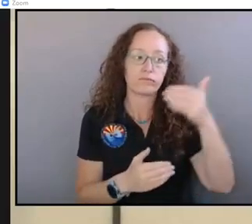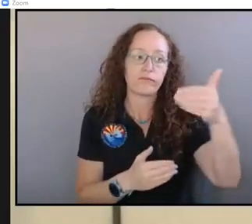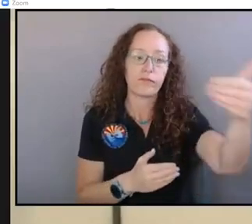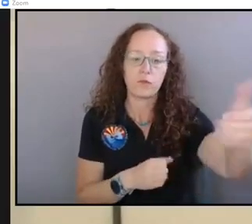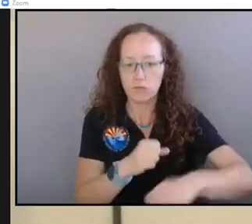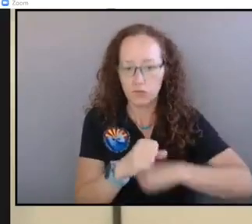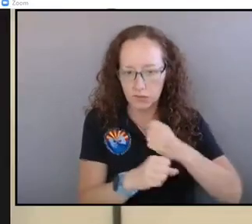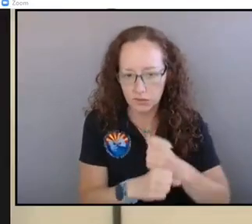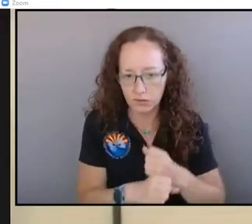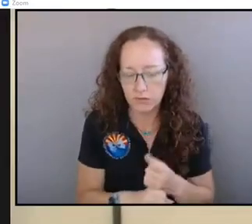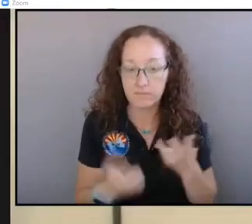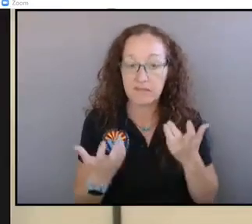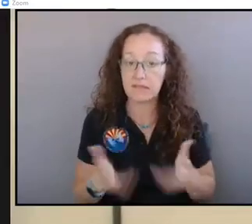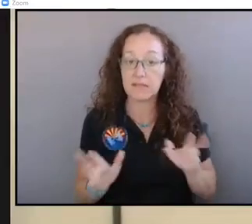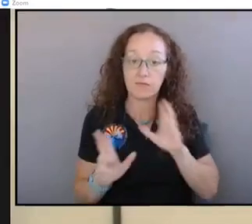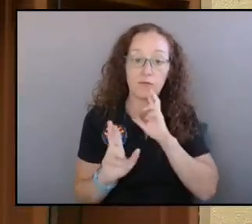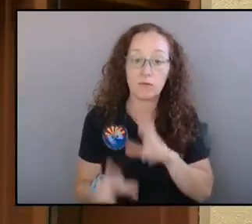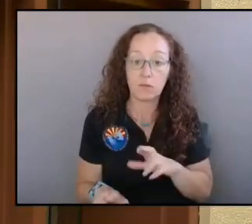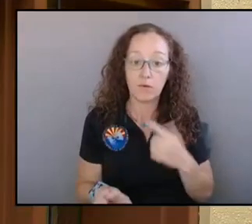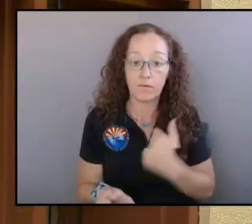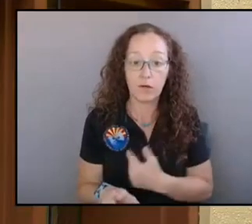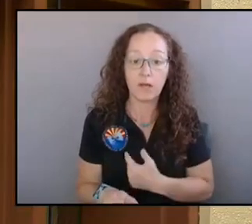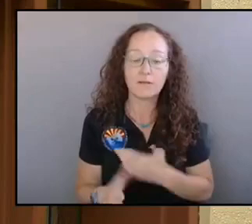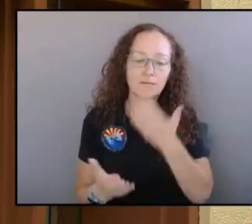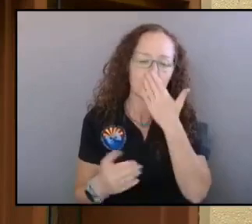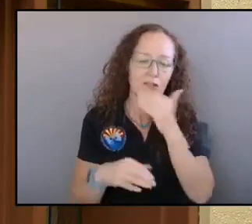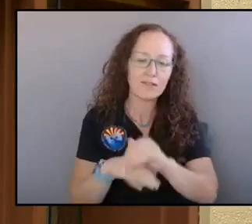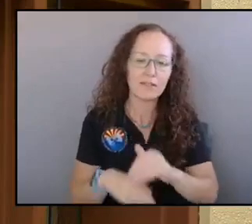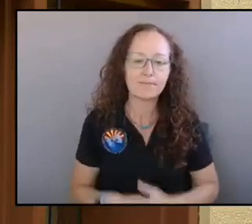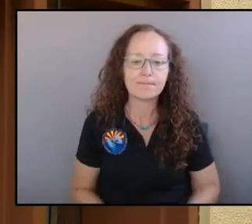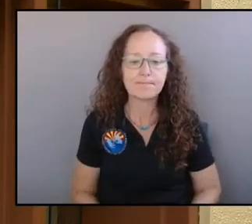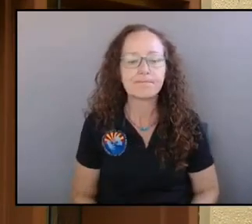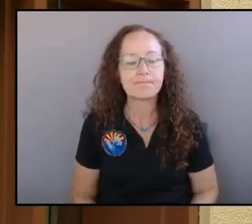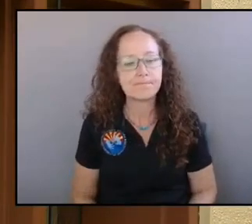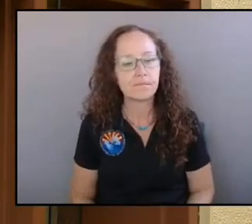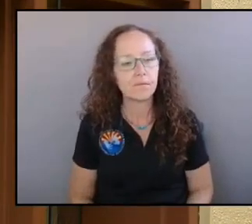us, and have a good evening.